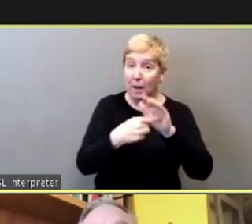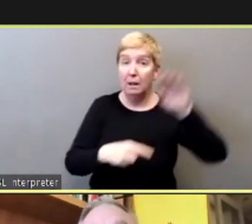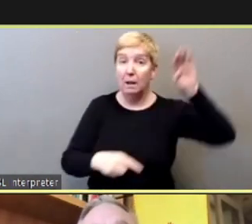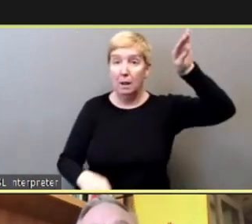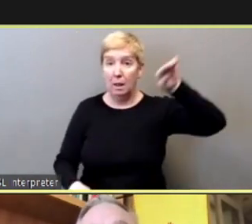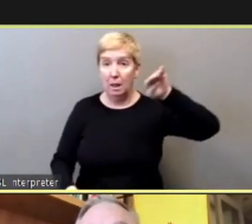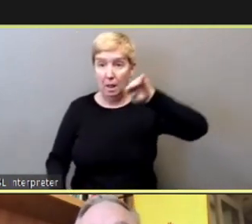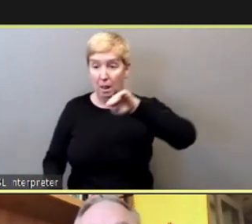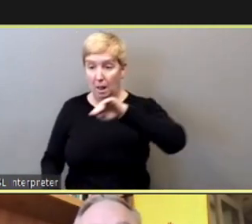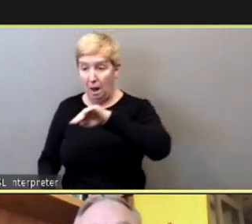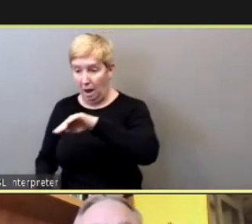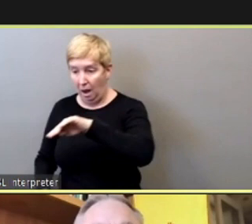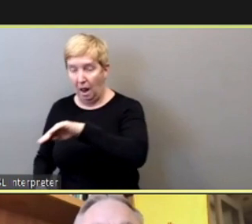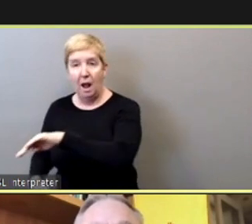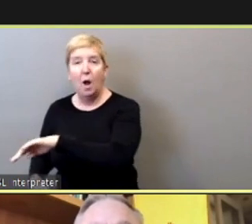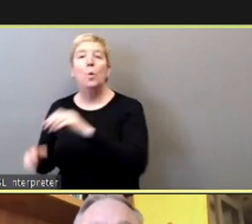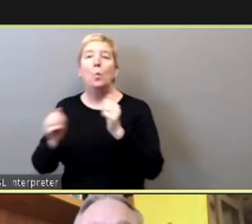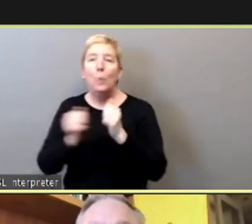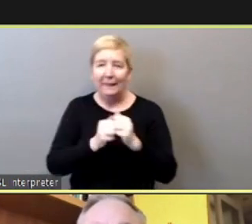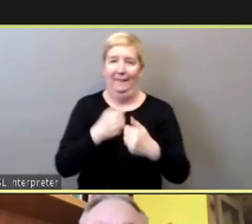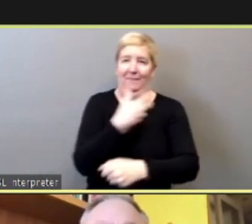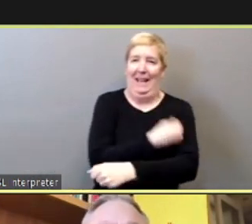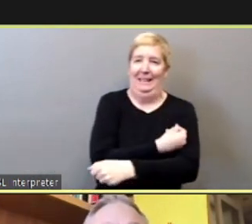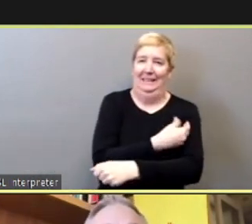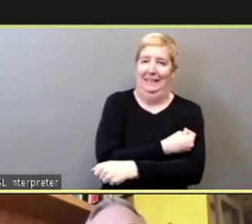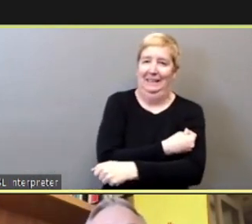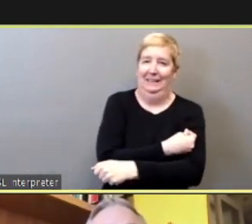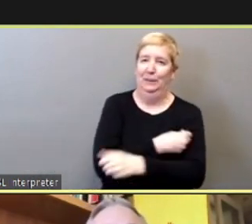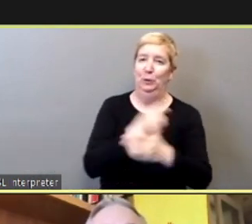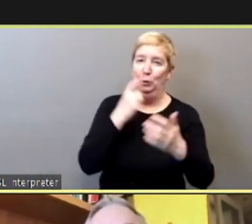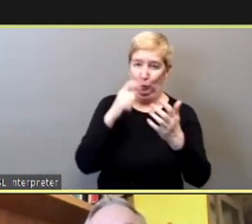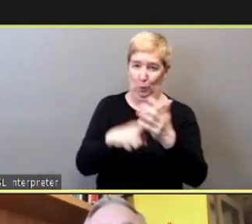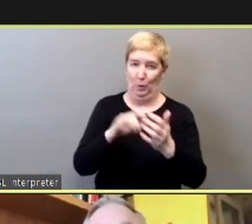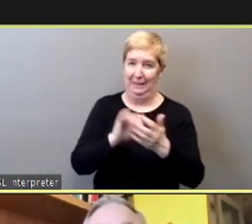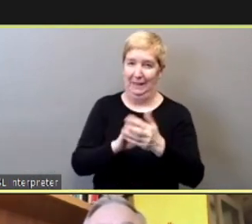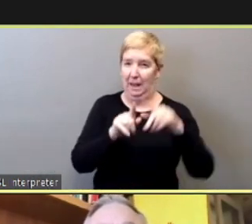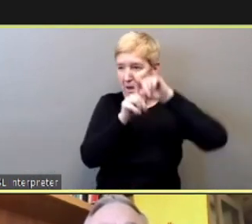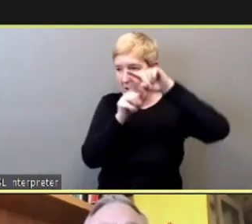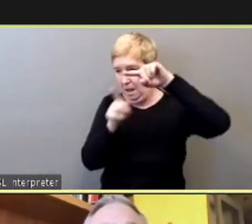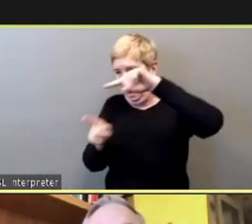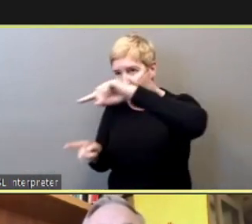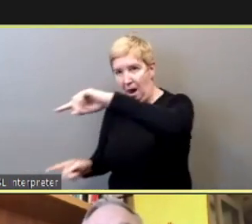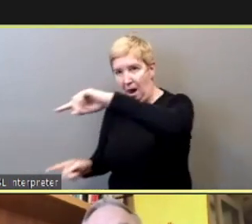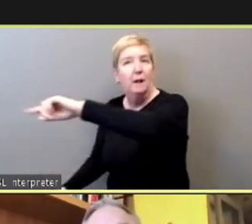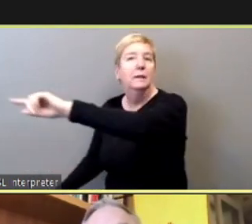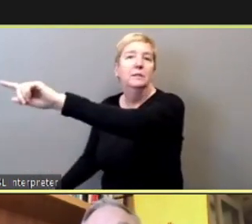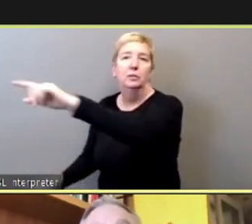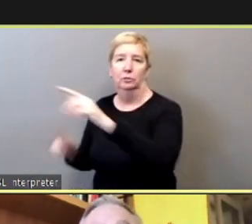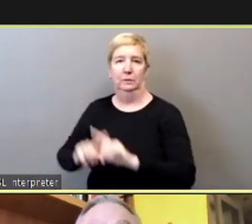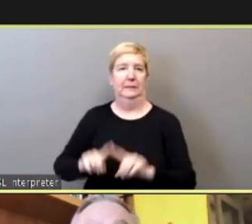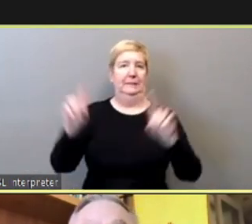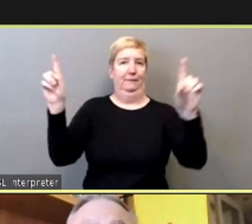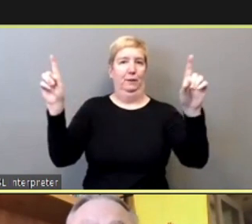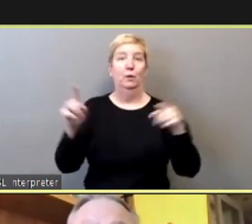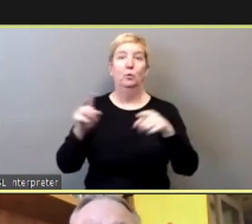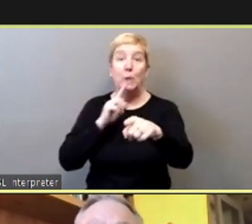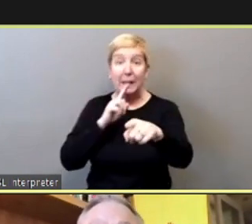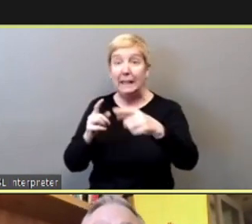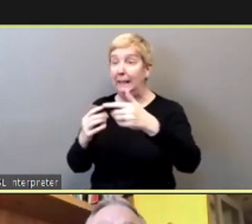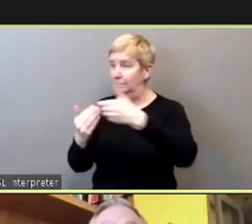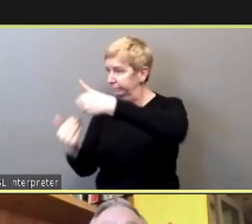the beginning of the vaccine, and you can see that red curve emerge right around in late December, has gotten really